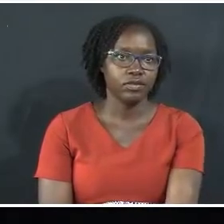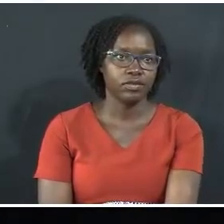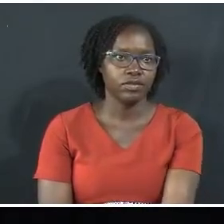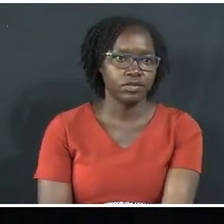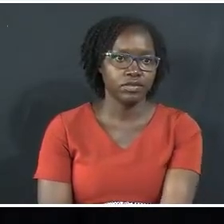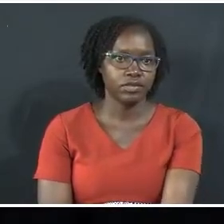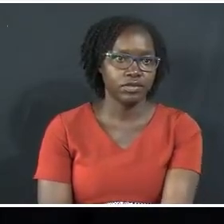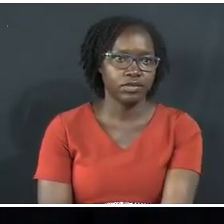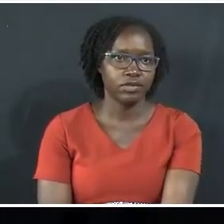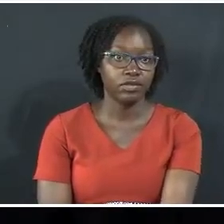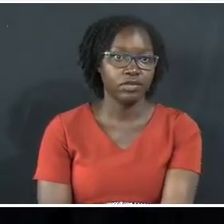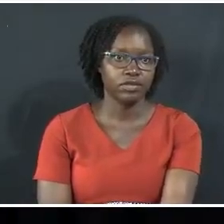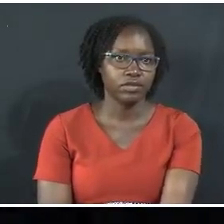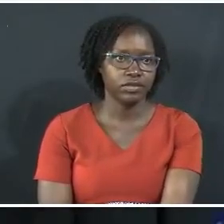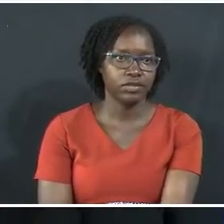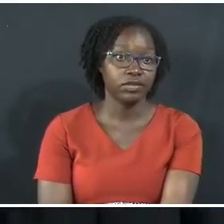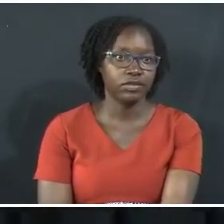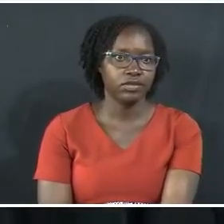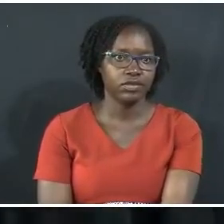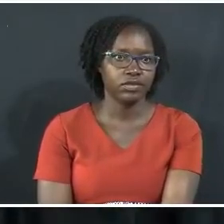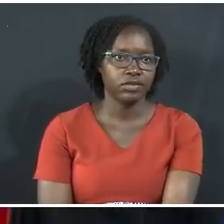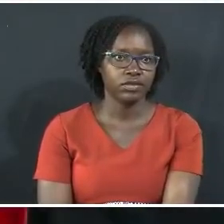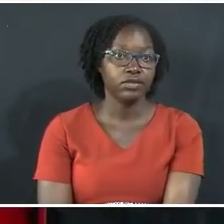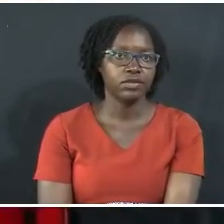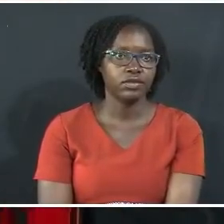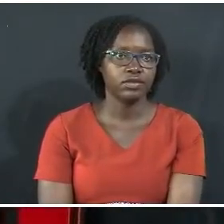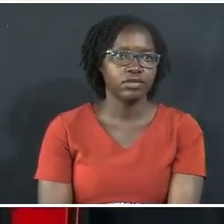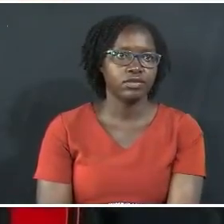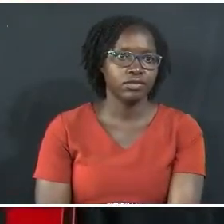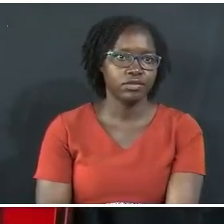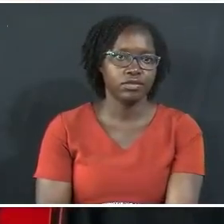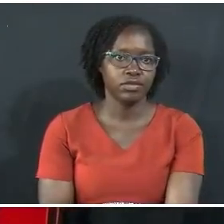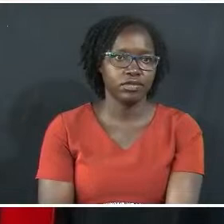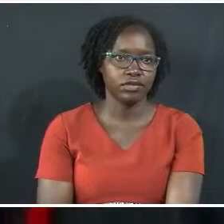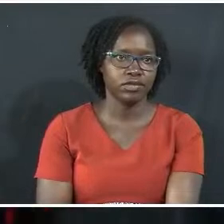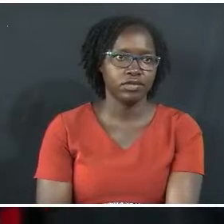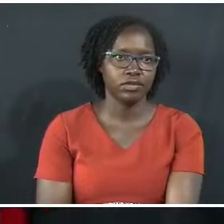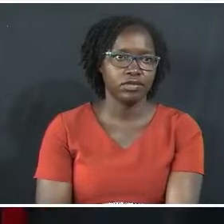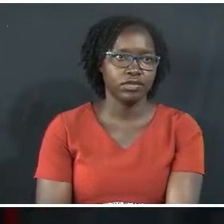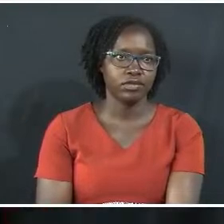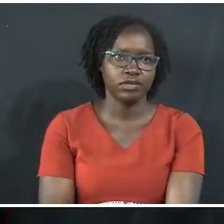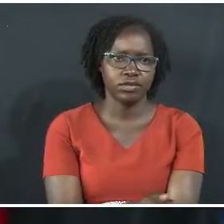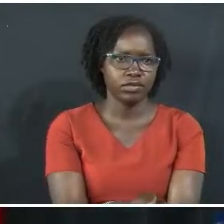Well done. Well done.